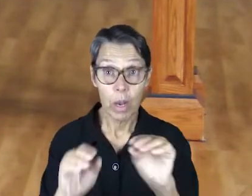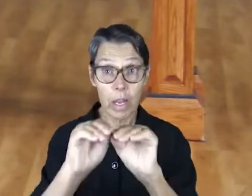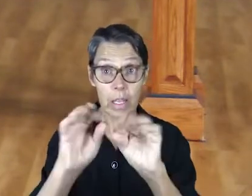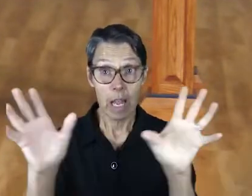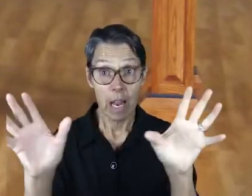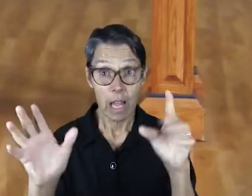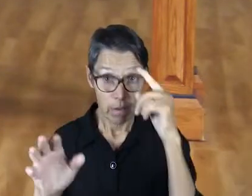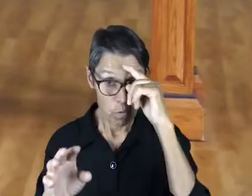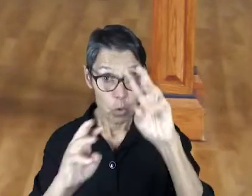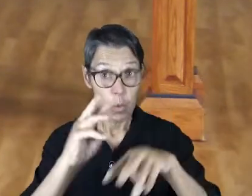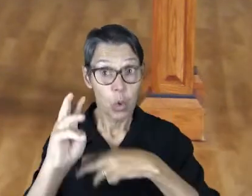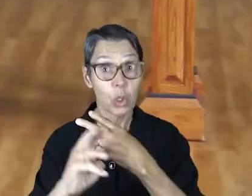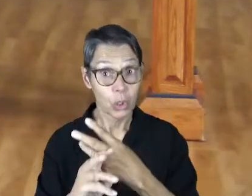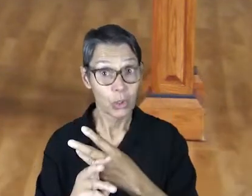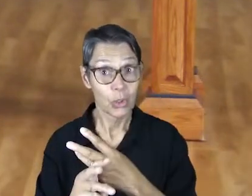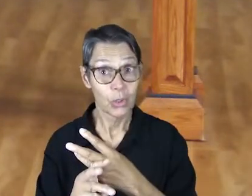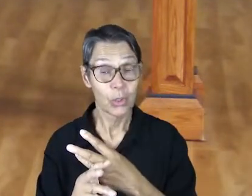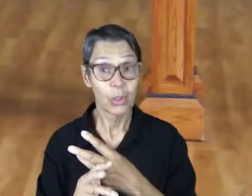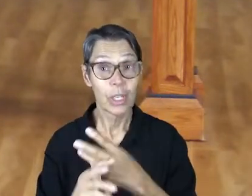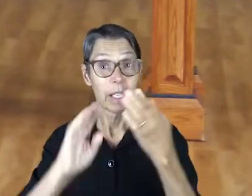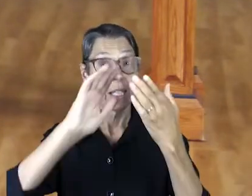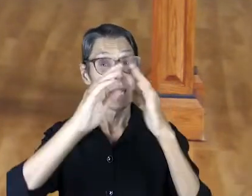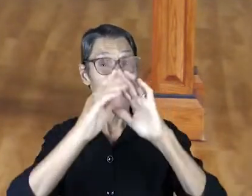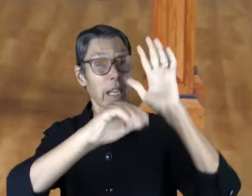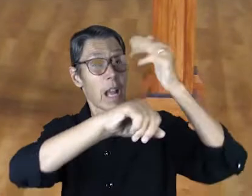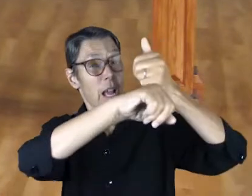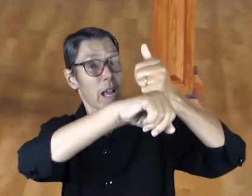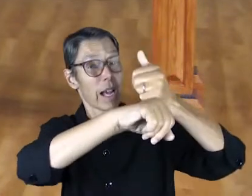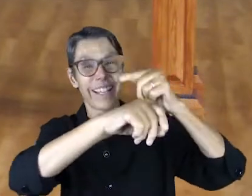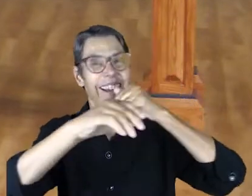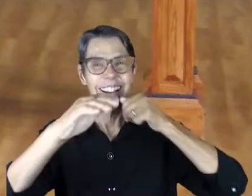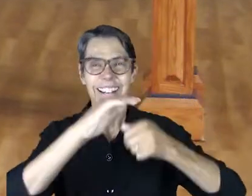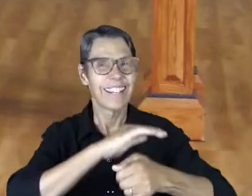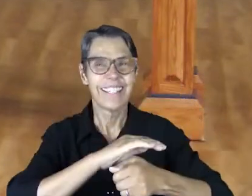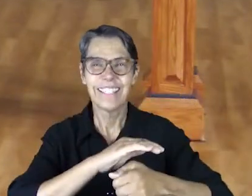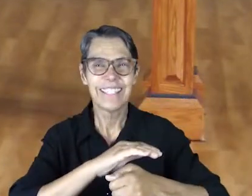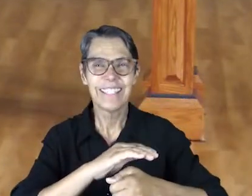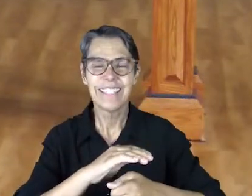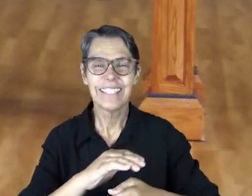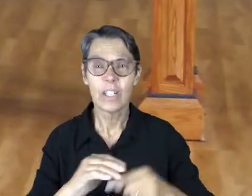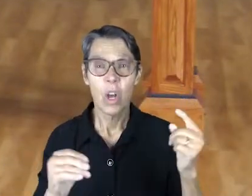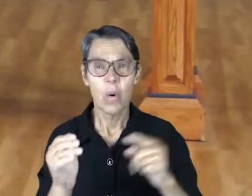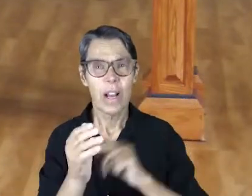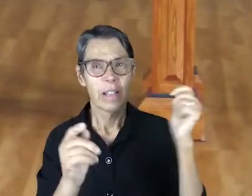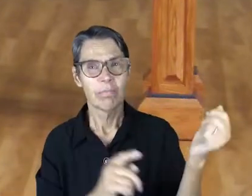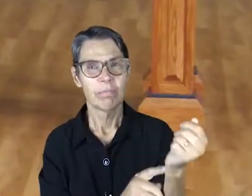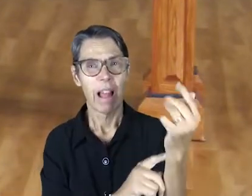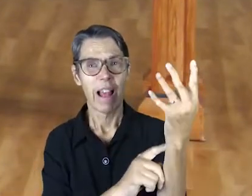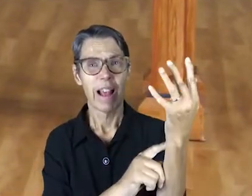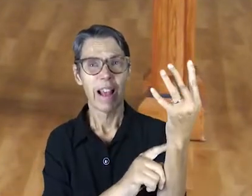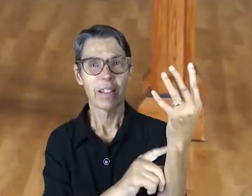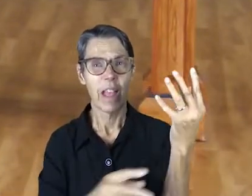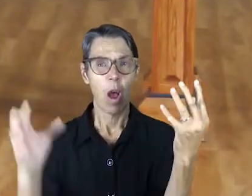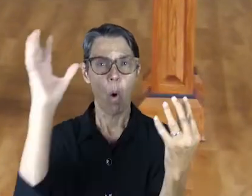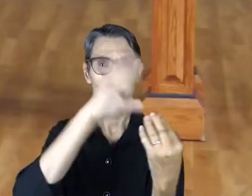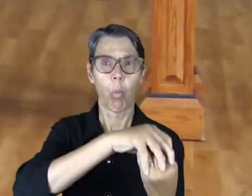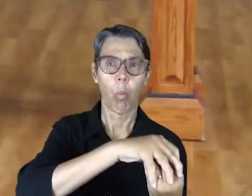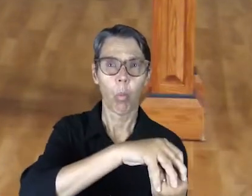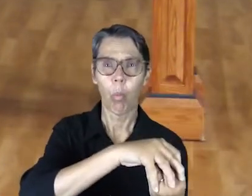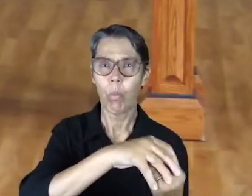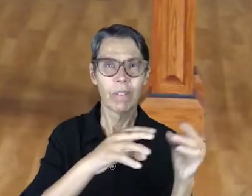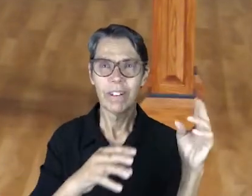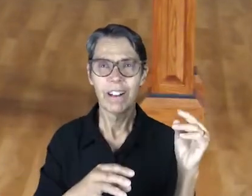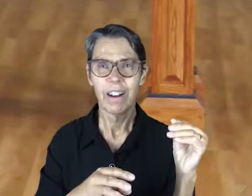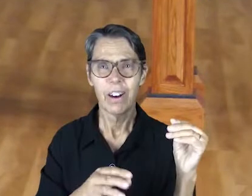be hid. No one lights a lamp and puts it under a bushel basket, but instead on a lampstand so that it gives light to all in